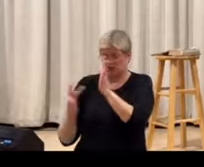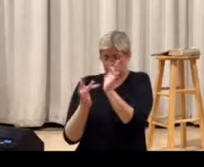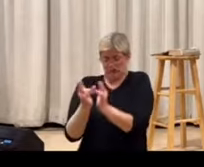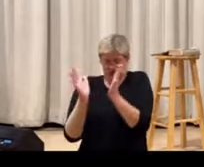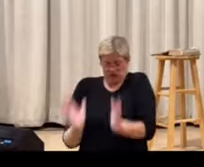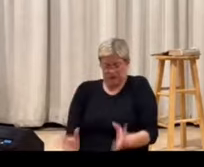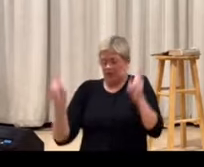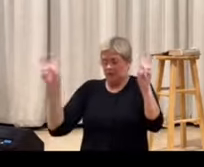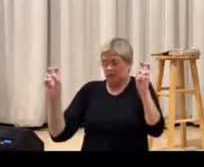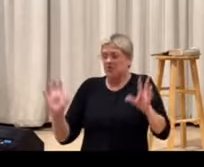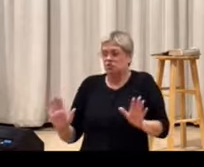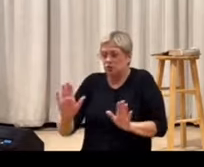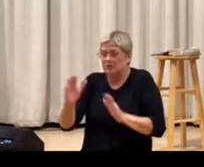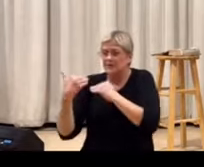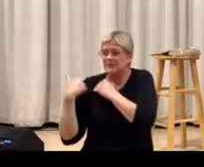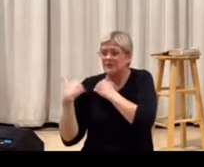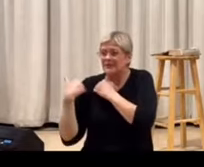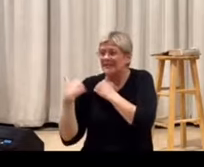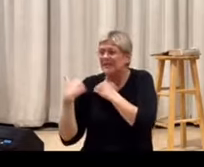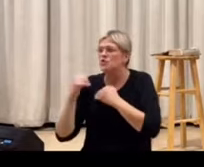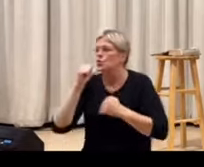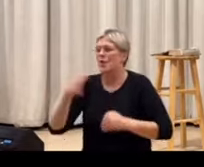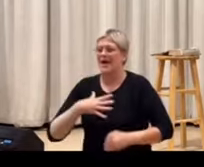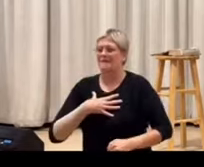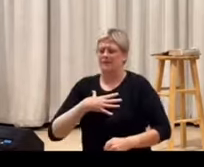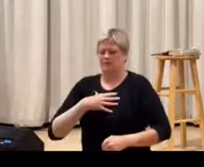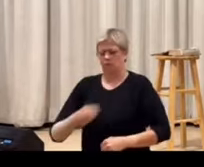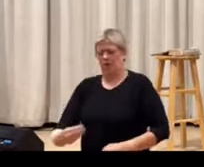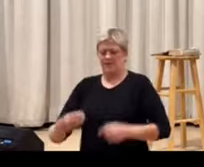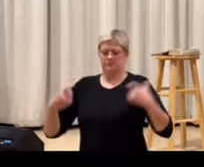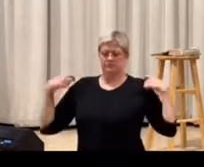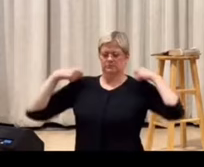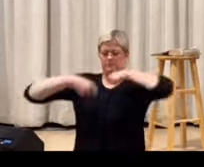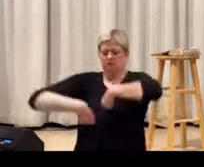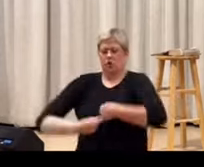of the ecclesia. You don't have a white robe yet.